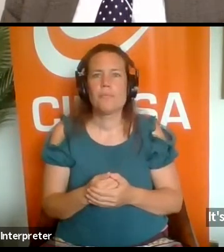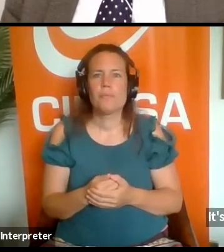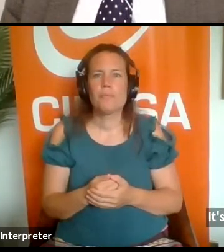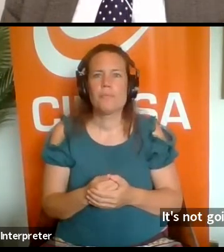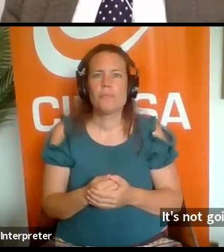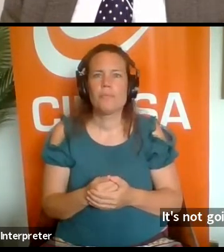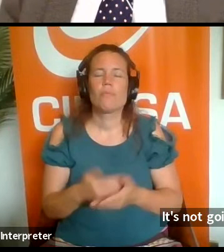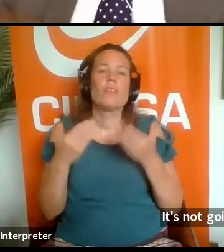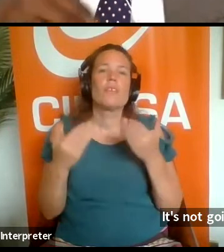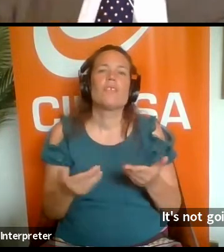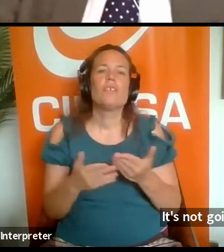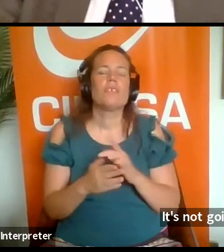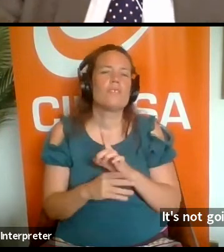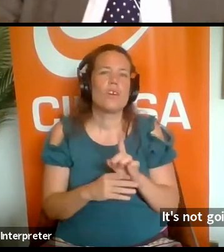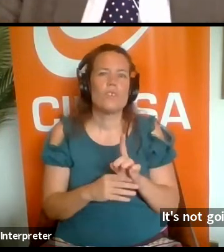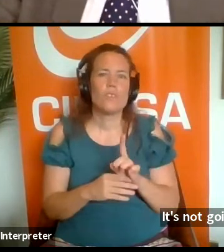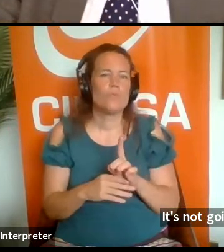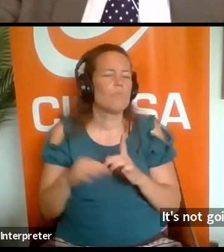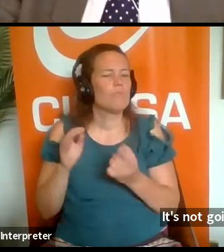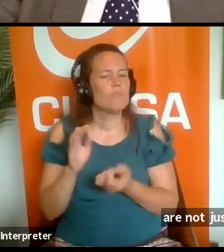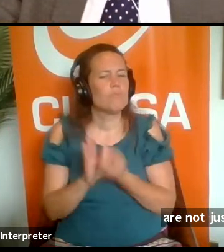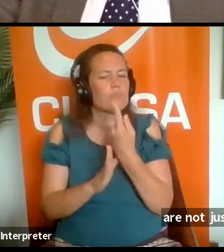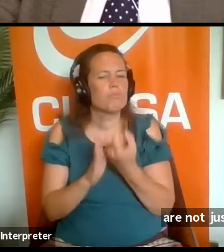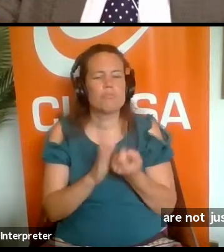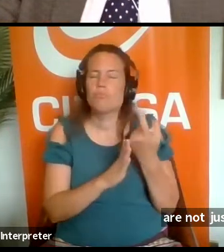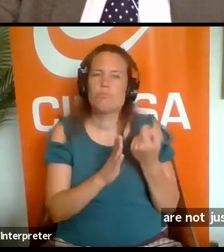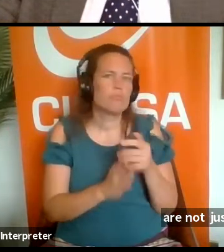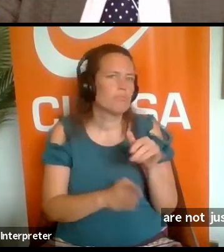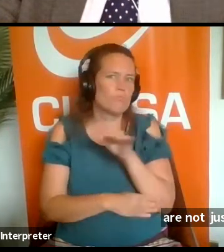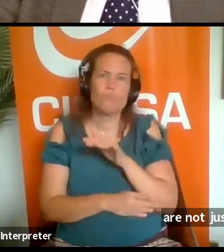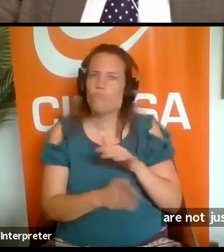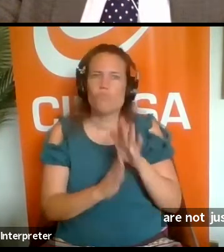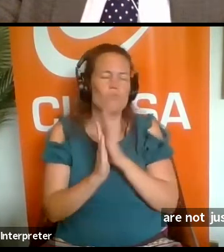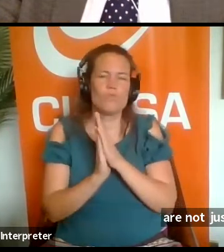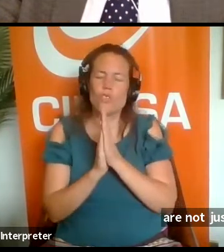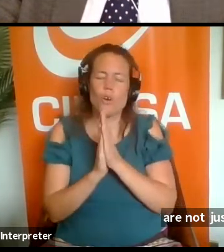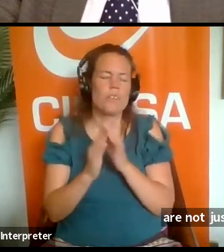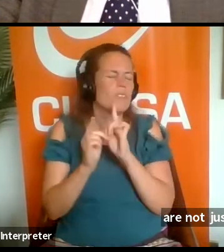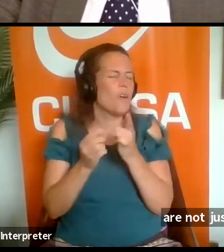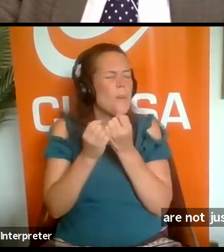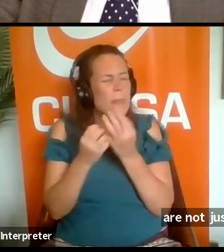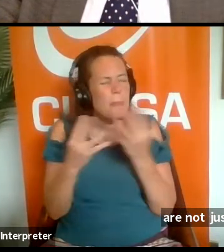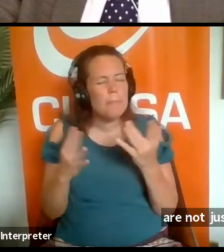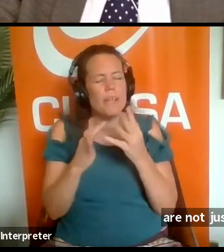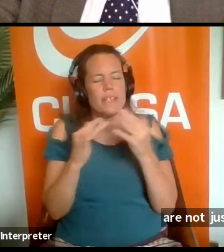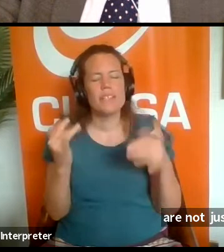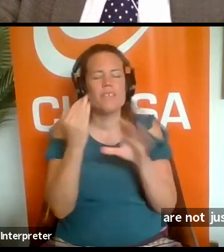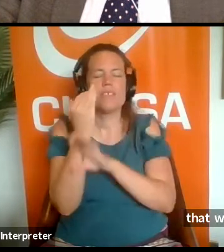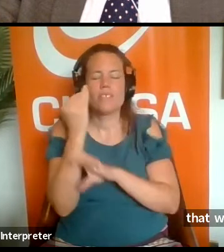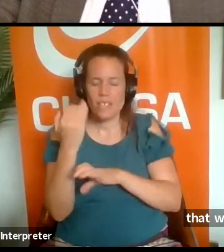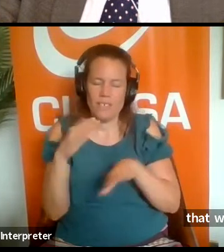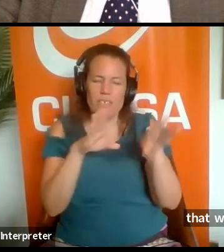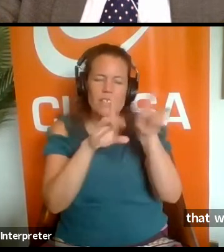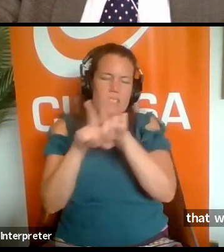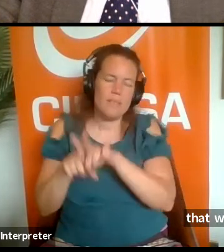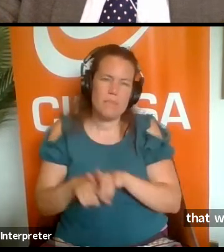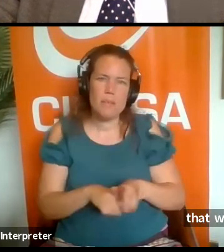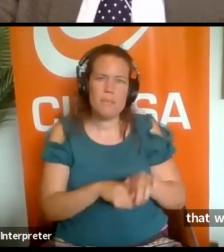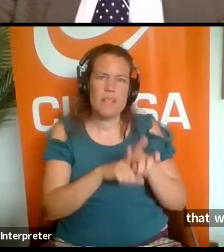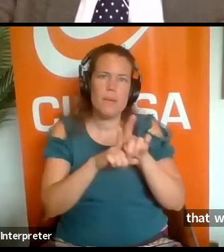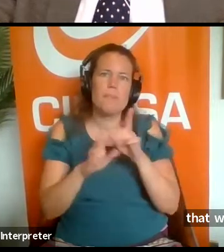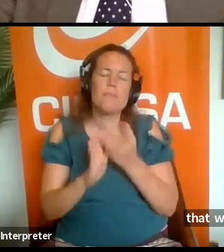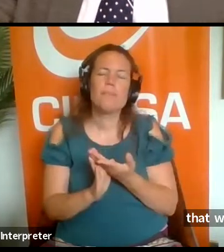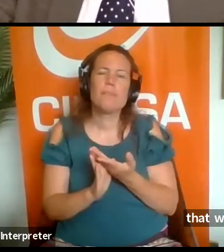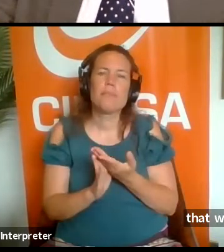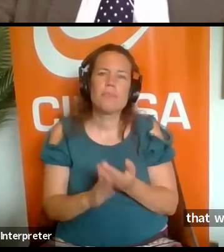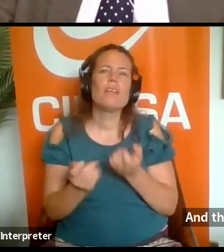anecdotal stories we have, but we have this in many different countries. And then there's always been this